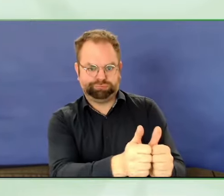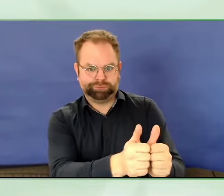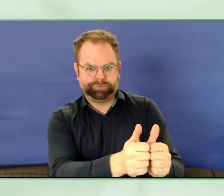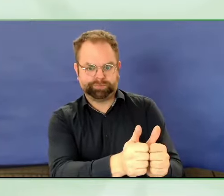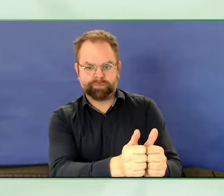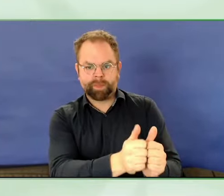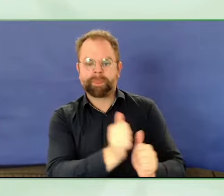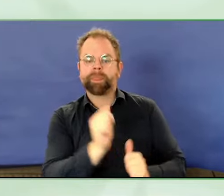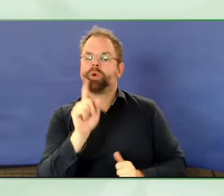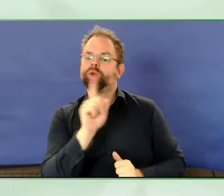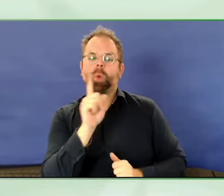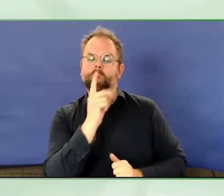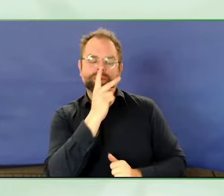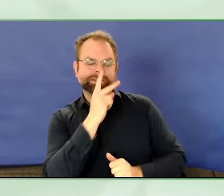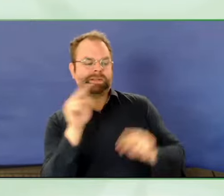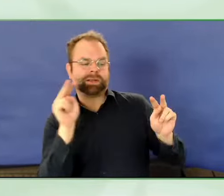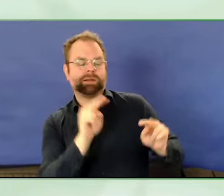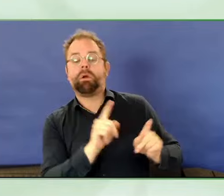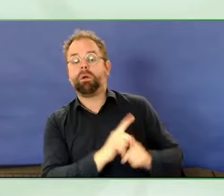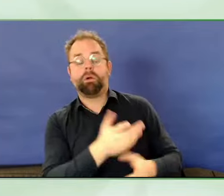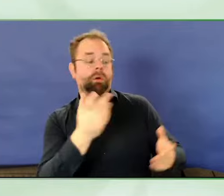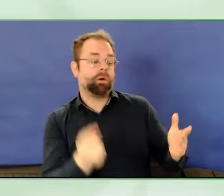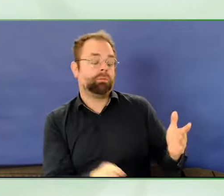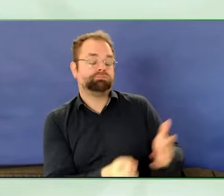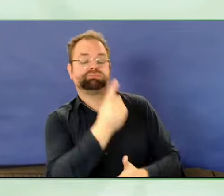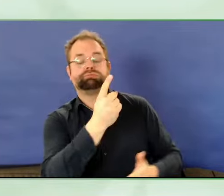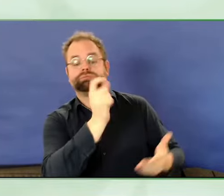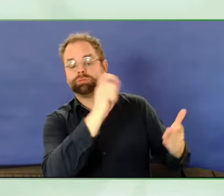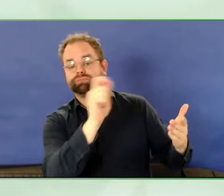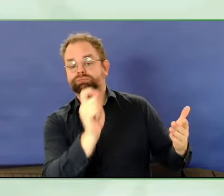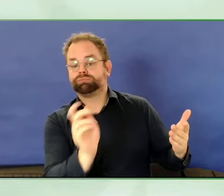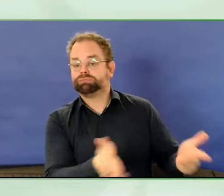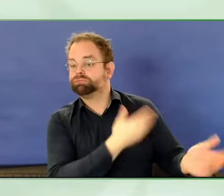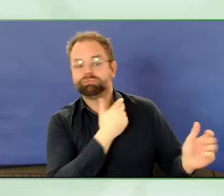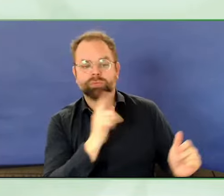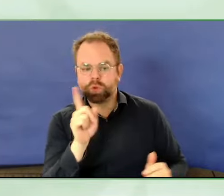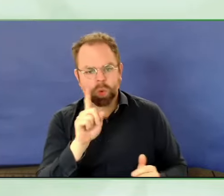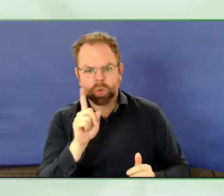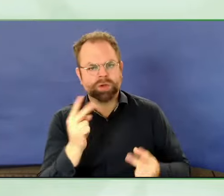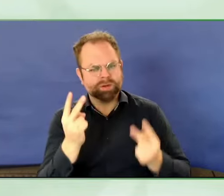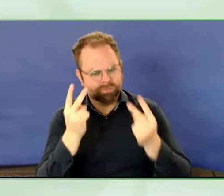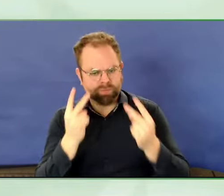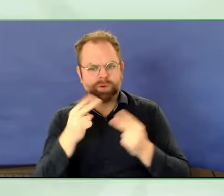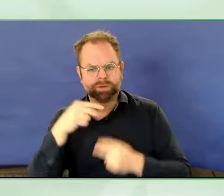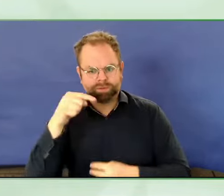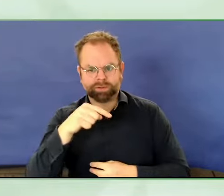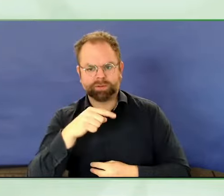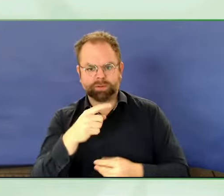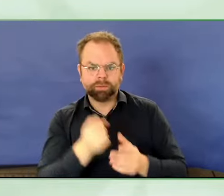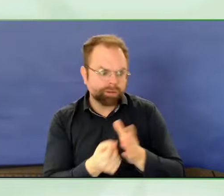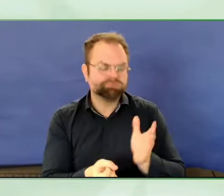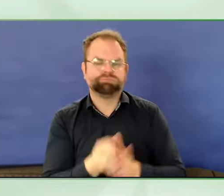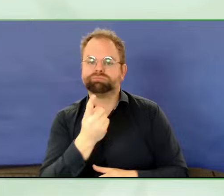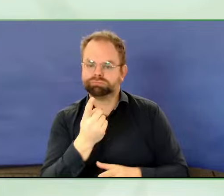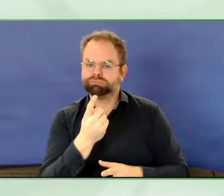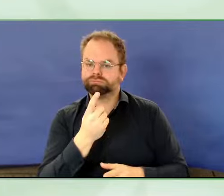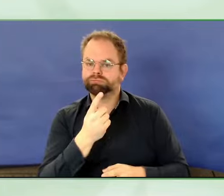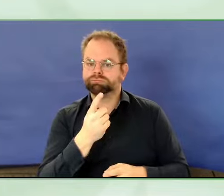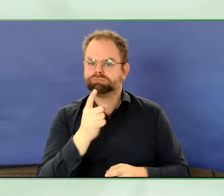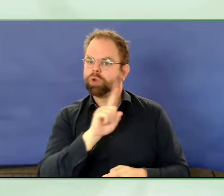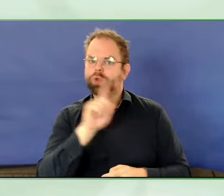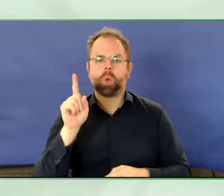seriously. And when I follow that partners or companies are taking this course just like